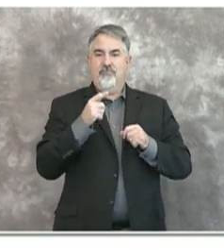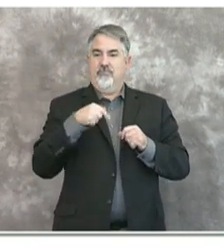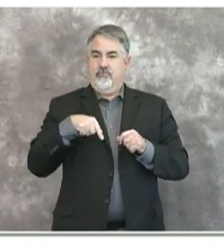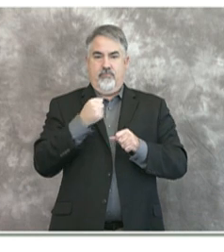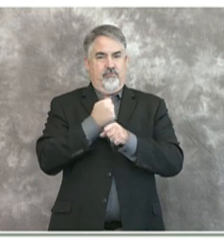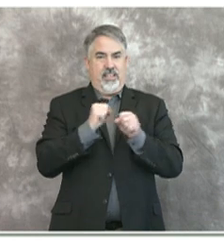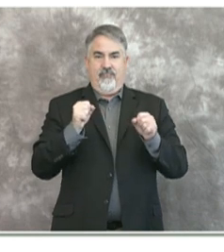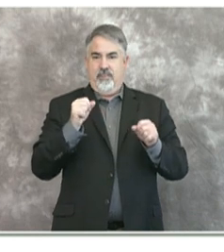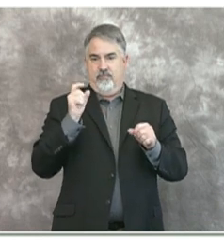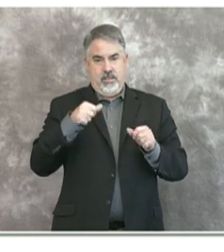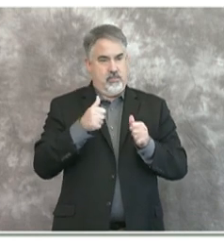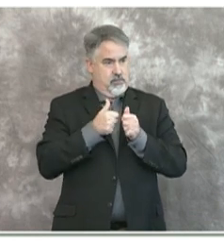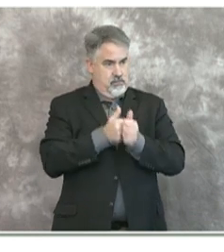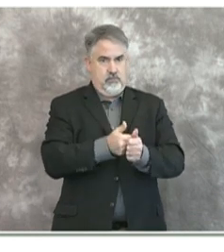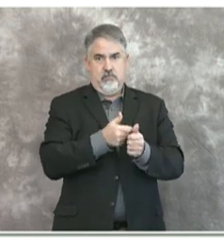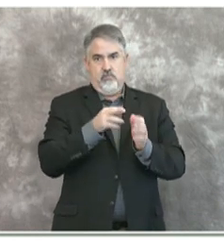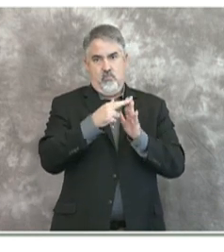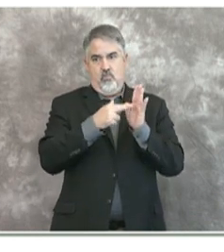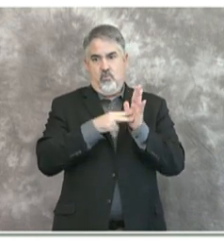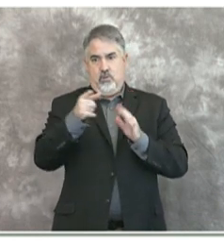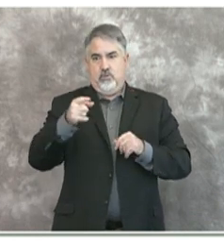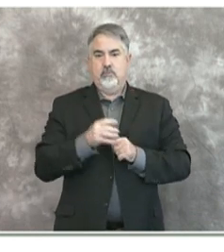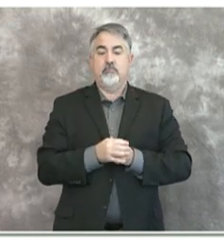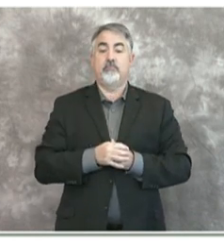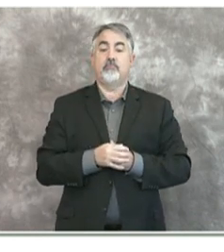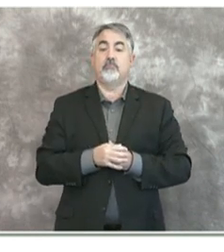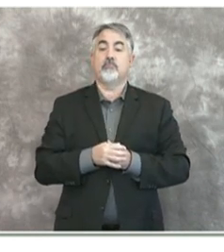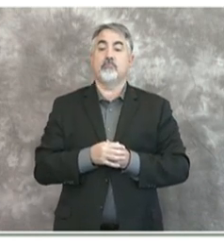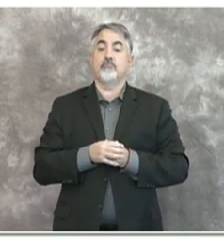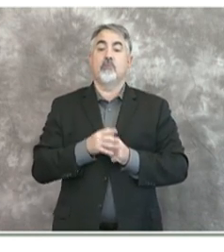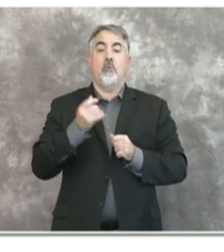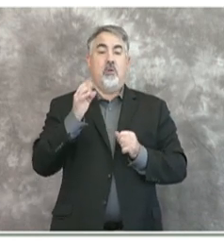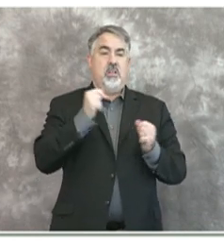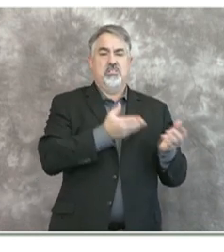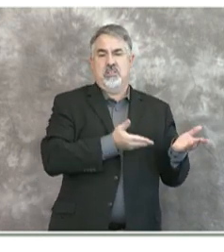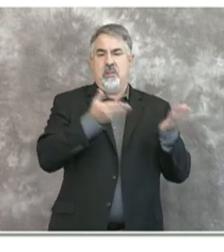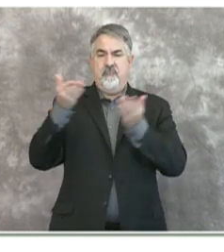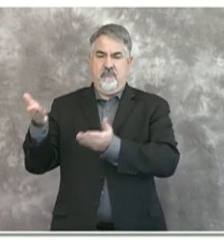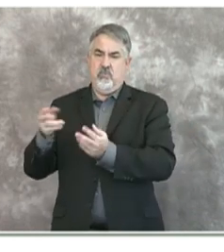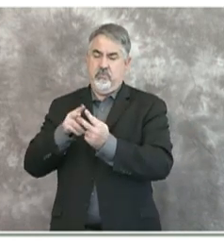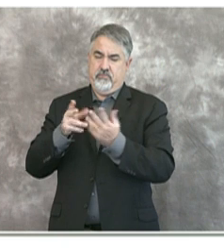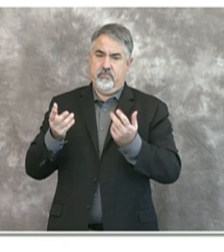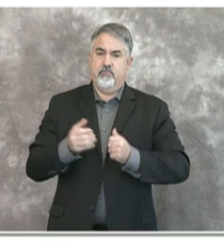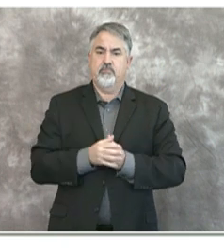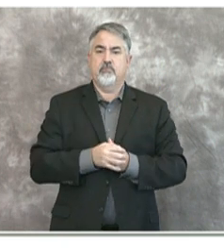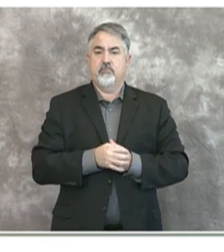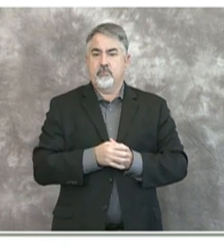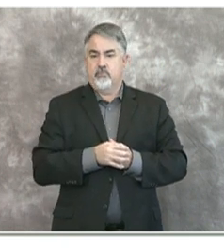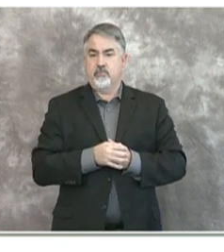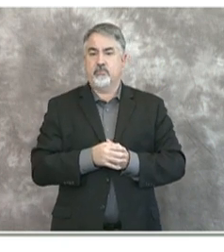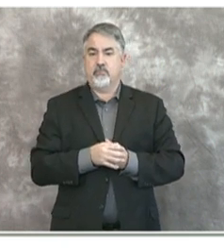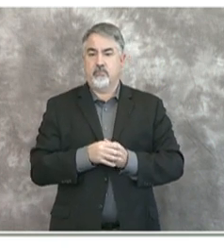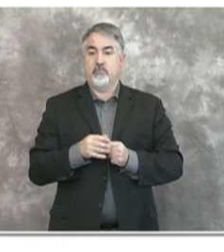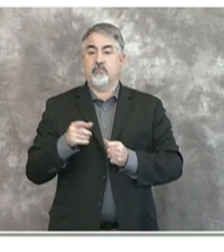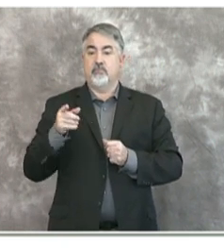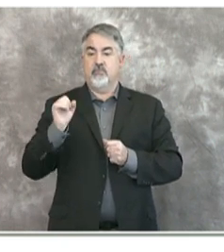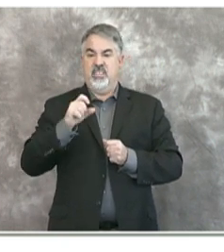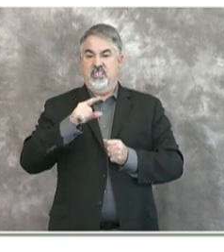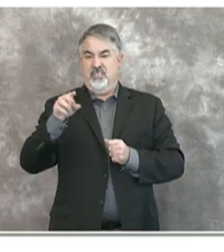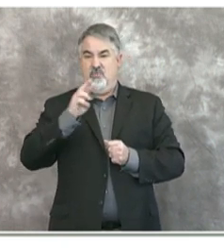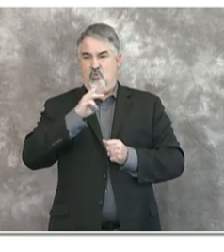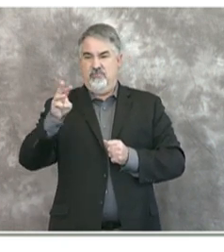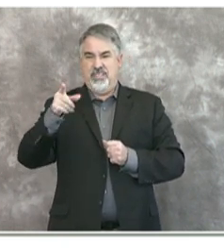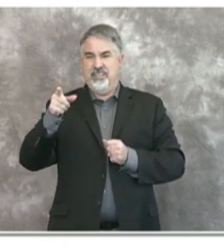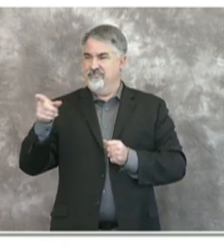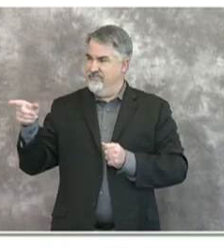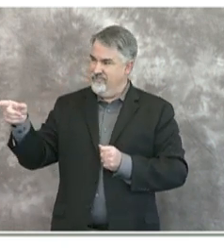Reopening Plan. You can find this on our website at coronavirus-sd.com. Download it, fill it out, post it, share